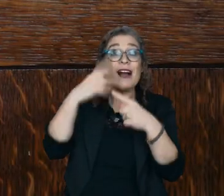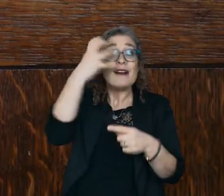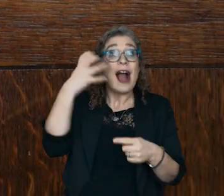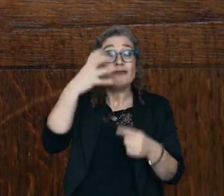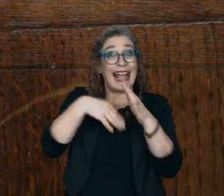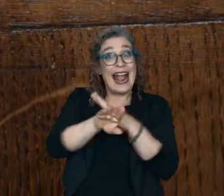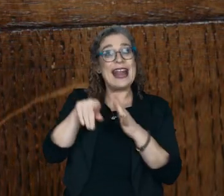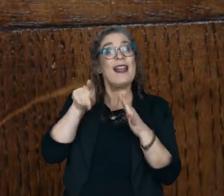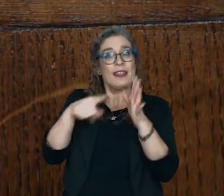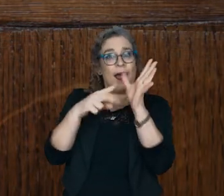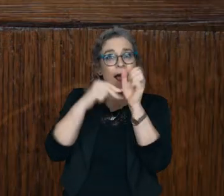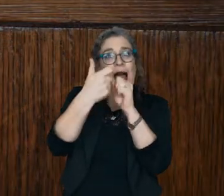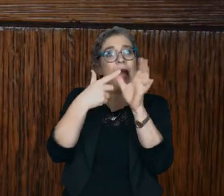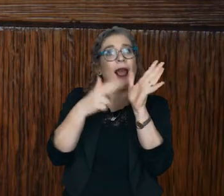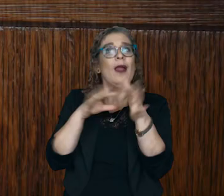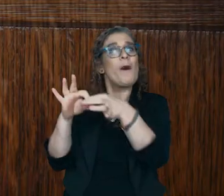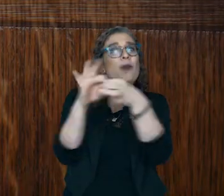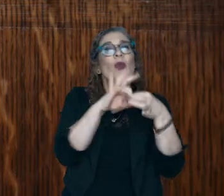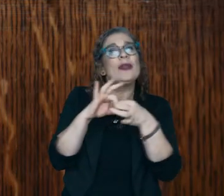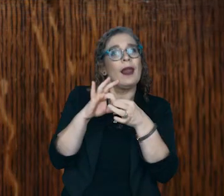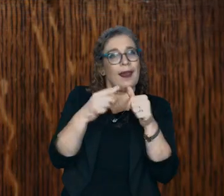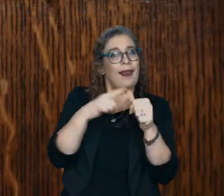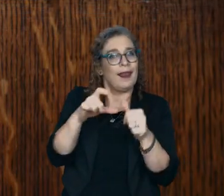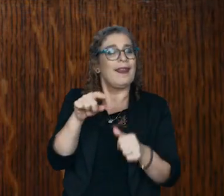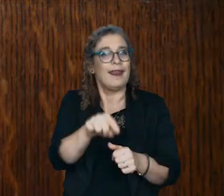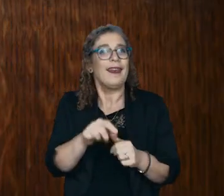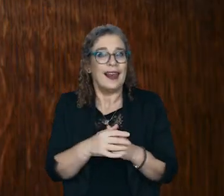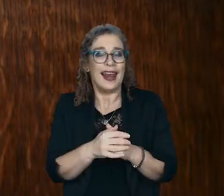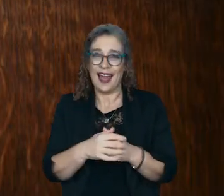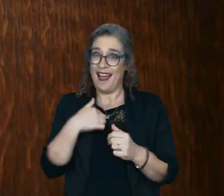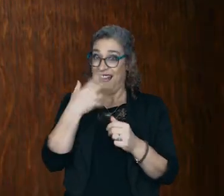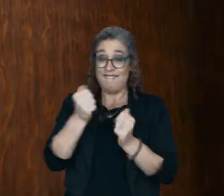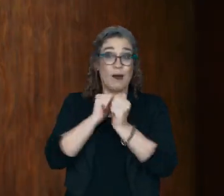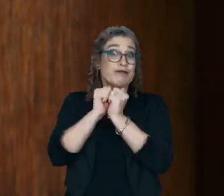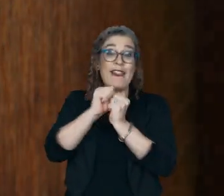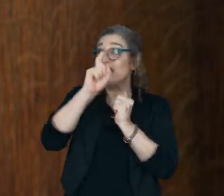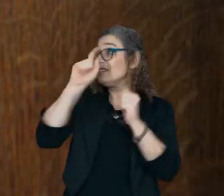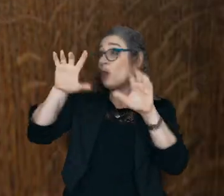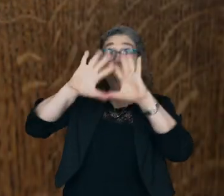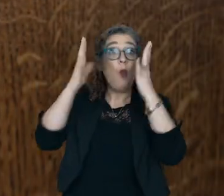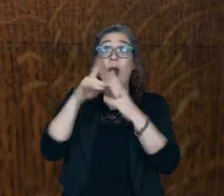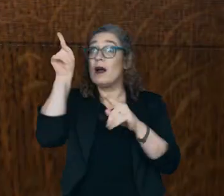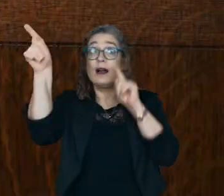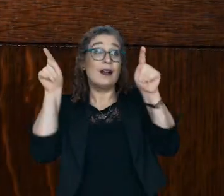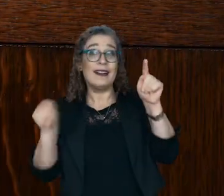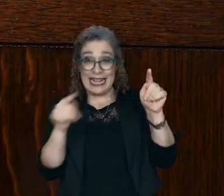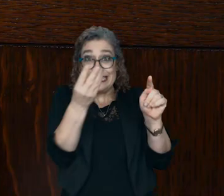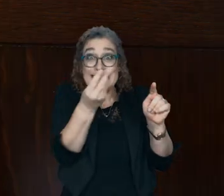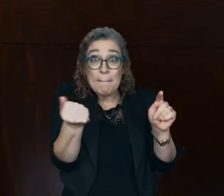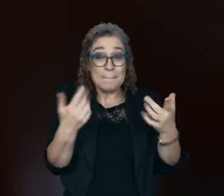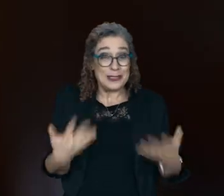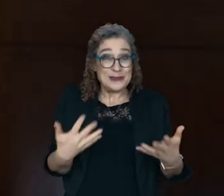visual reminder of our sisters and brothers around the world, some of whom we will be hearing